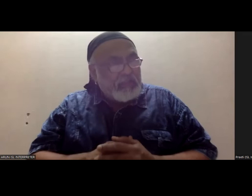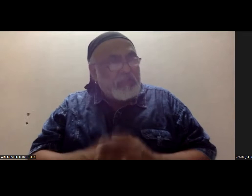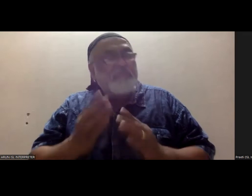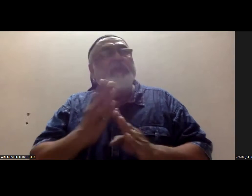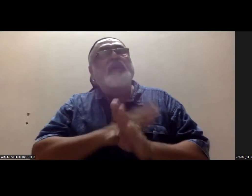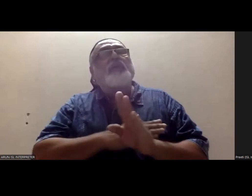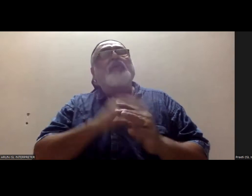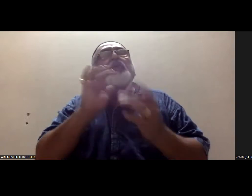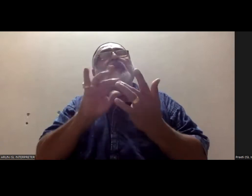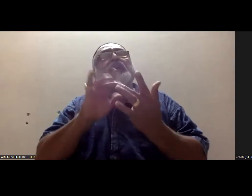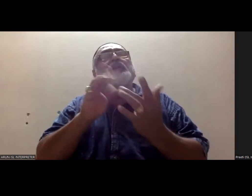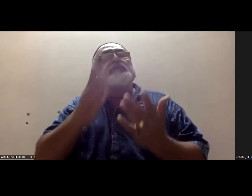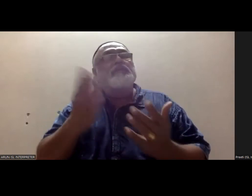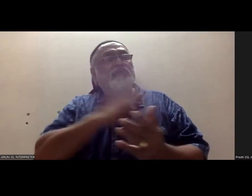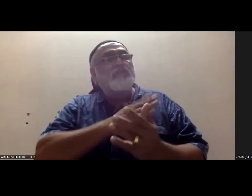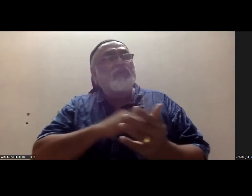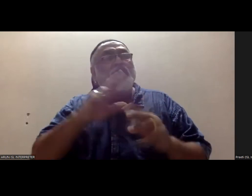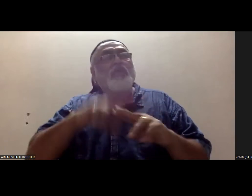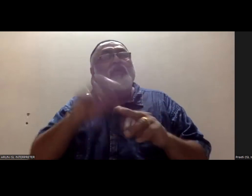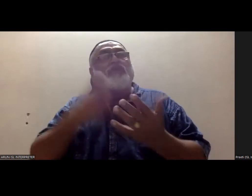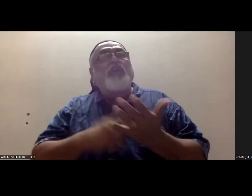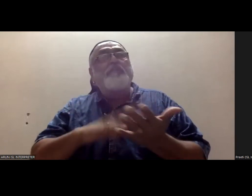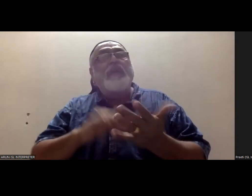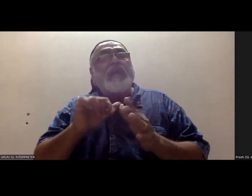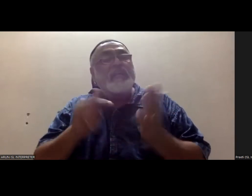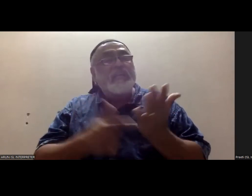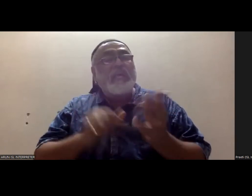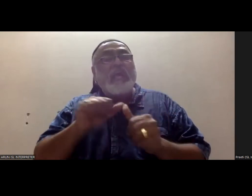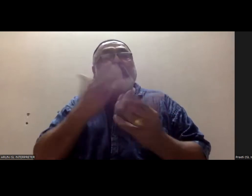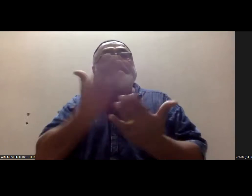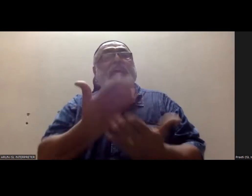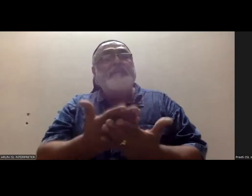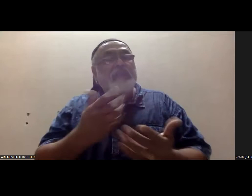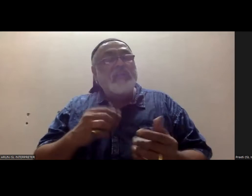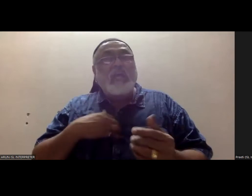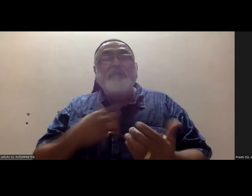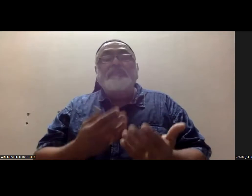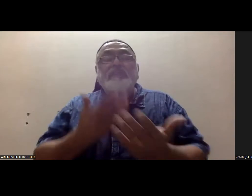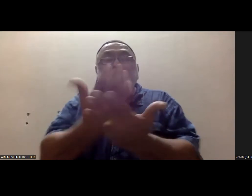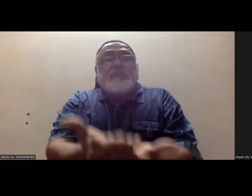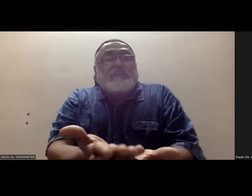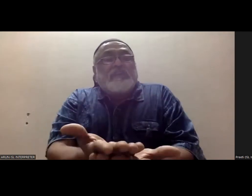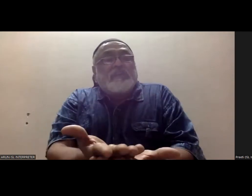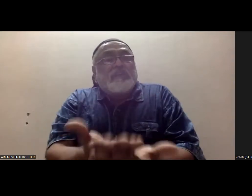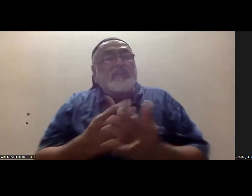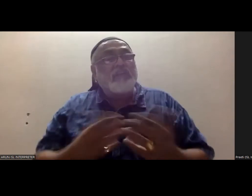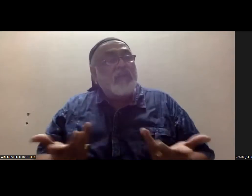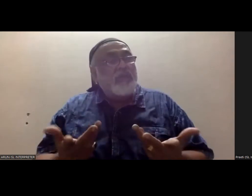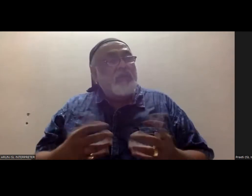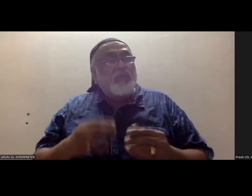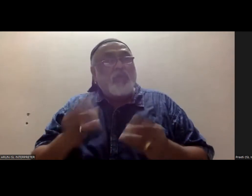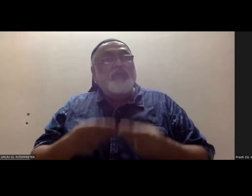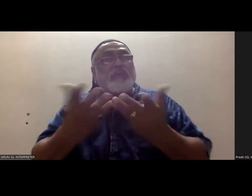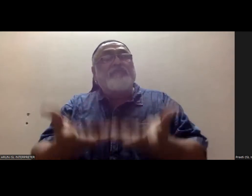Yes. query is format of assignment which I will submit. I want to submit my assignment in